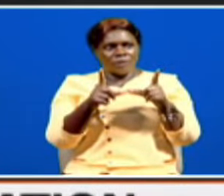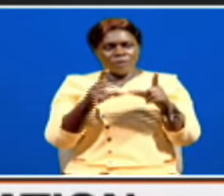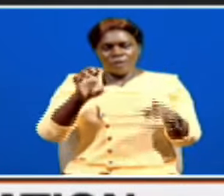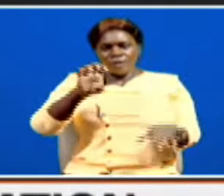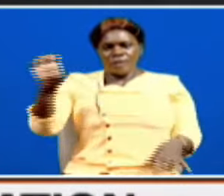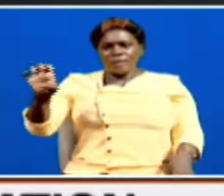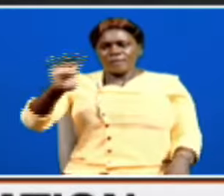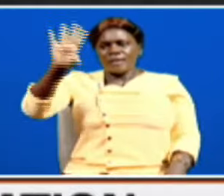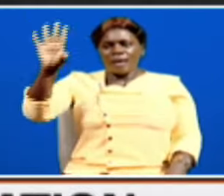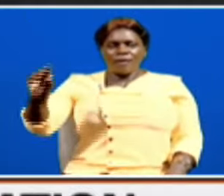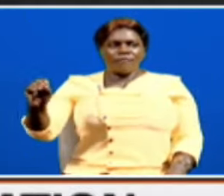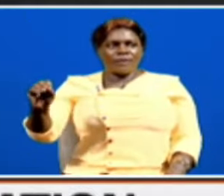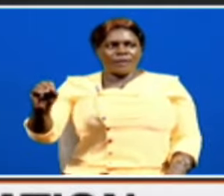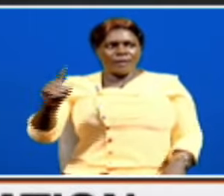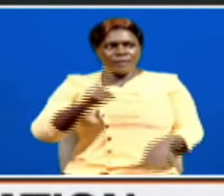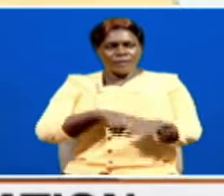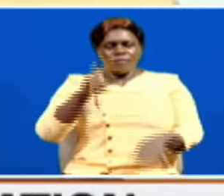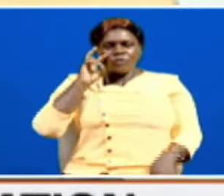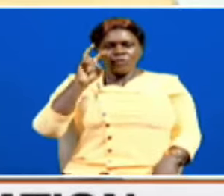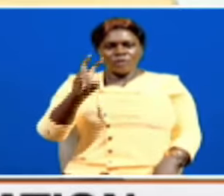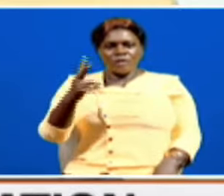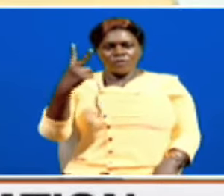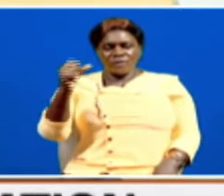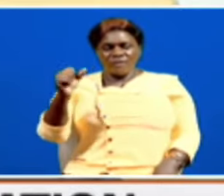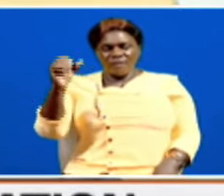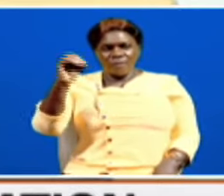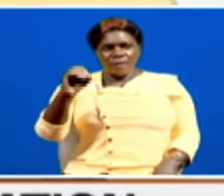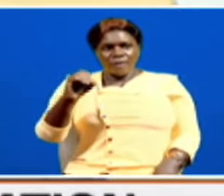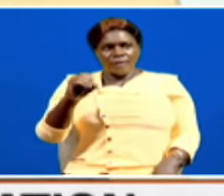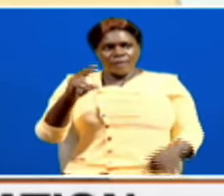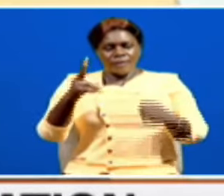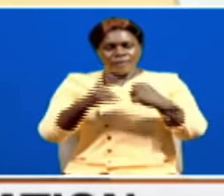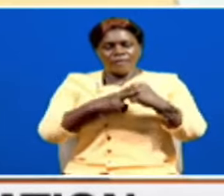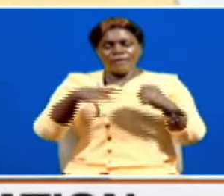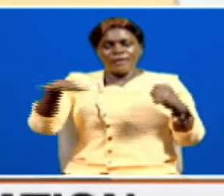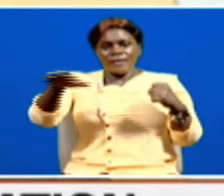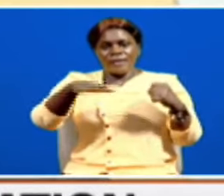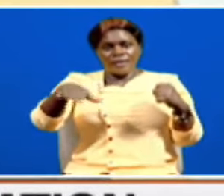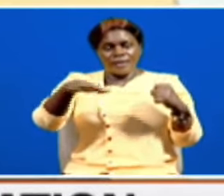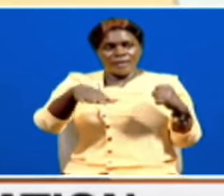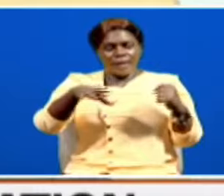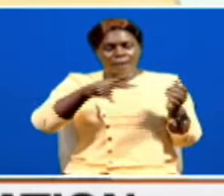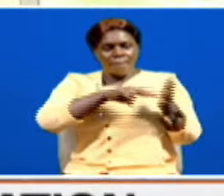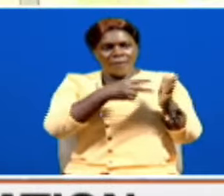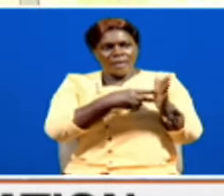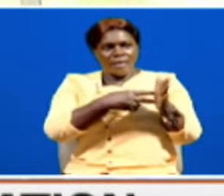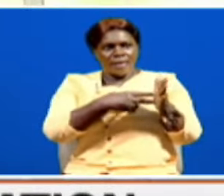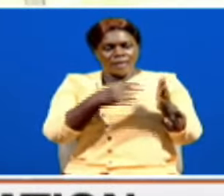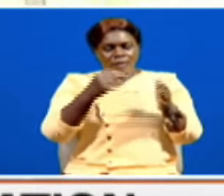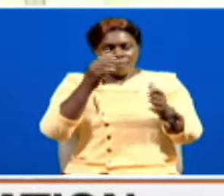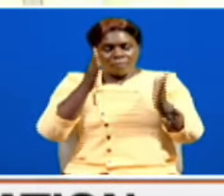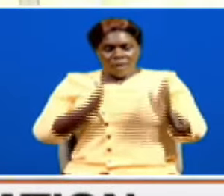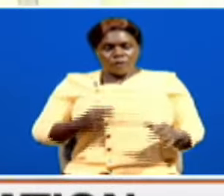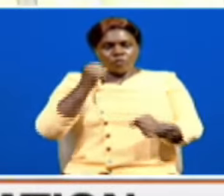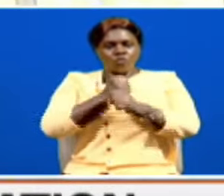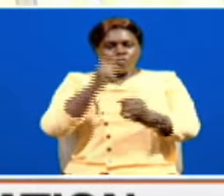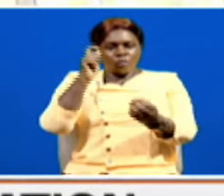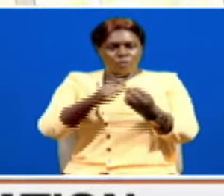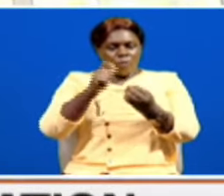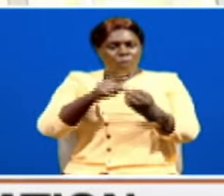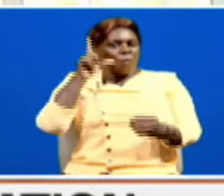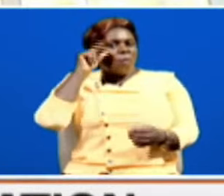Africa. If you look at the magnitude of Kenya Pipeline, we're talking about 7 sites. So that means somebody performing a test within the